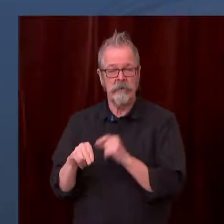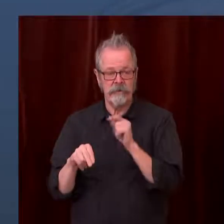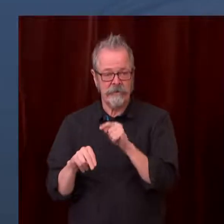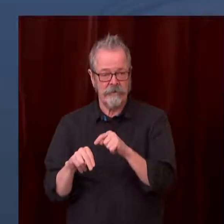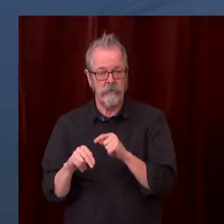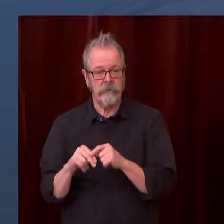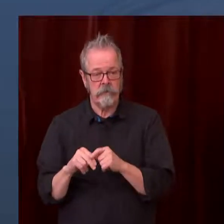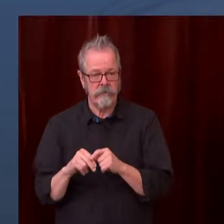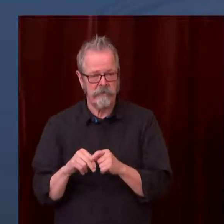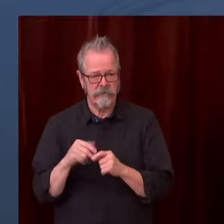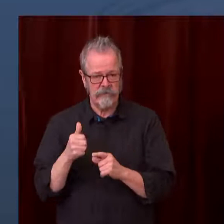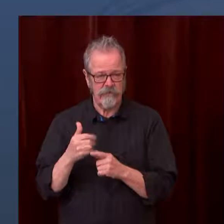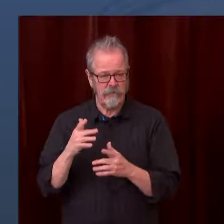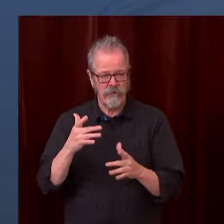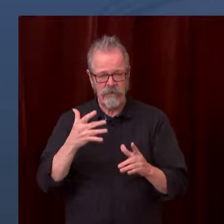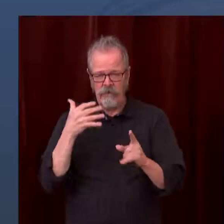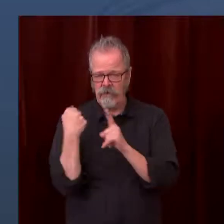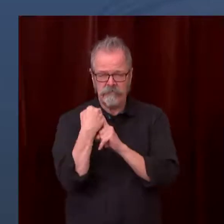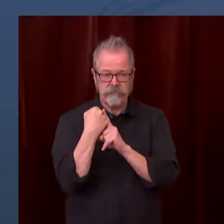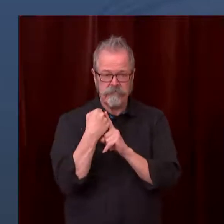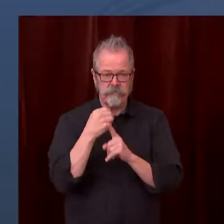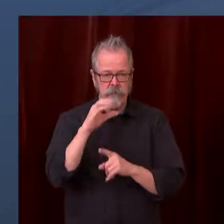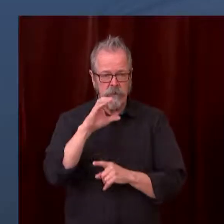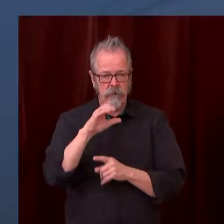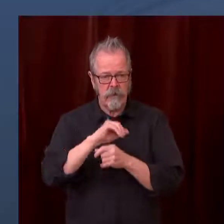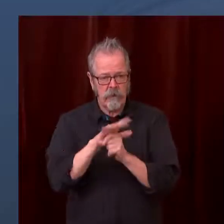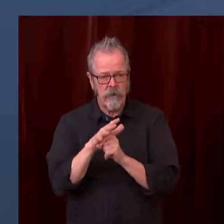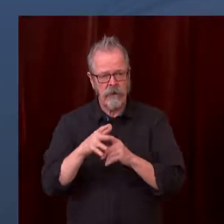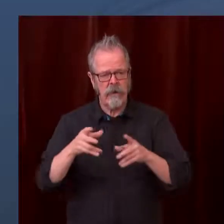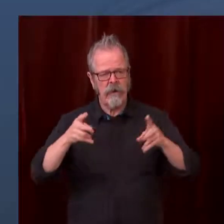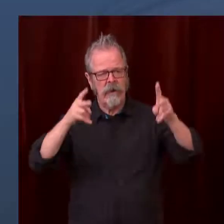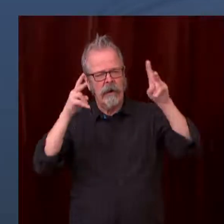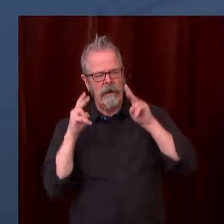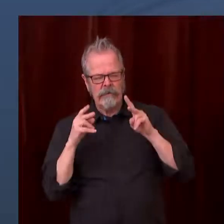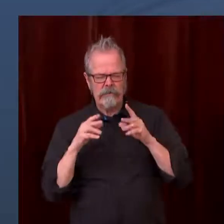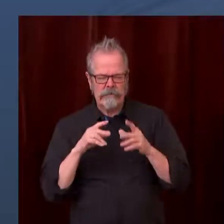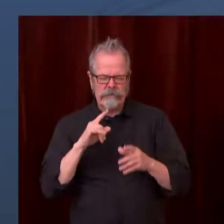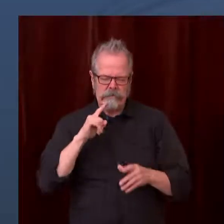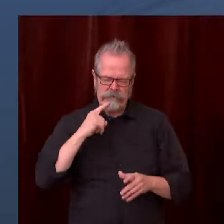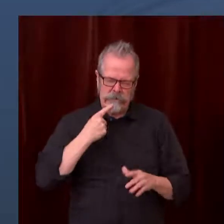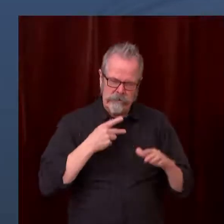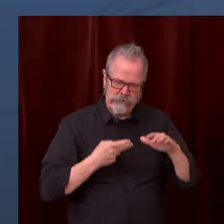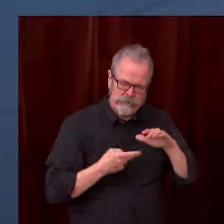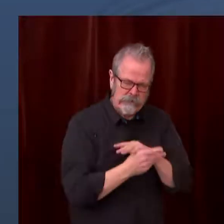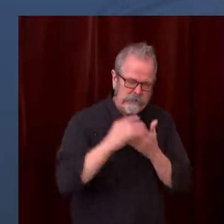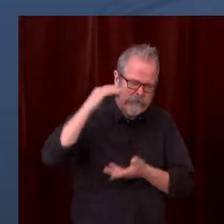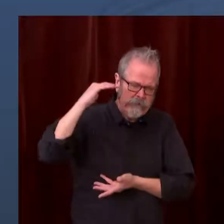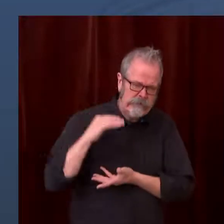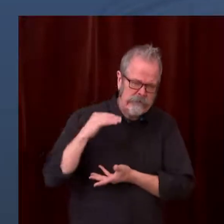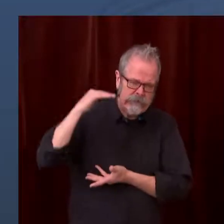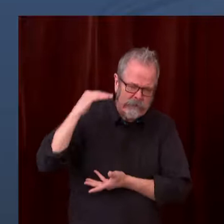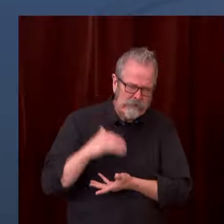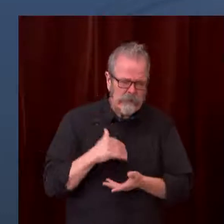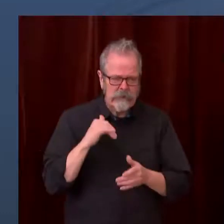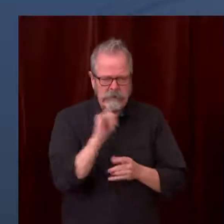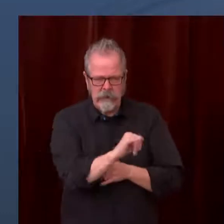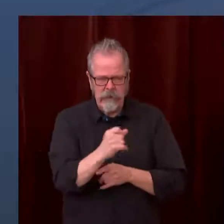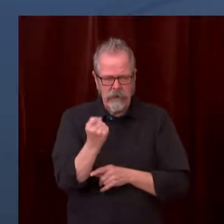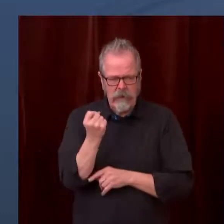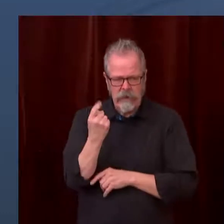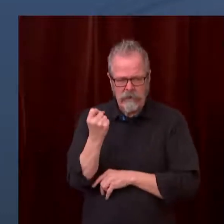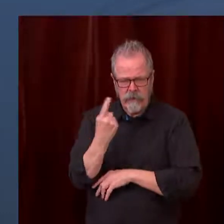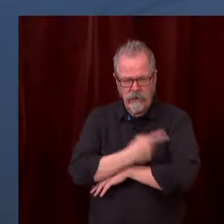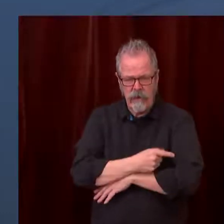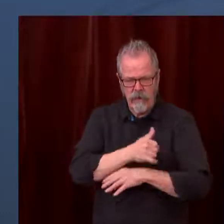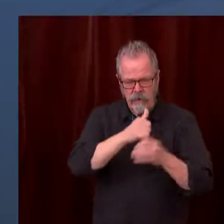was in a hospital for 11 days, but she pulled back. And now she is essentially coordinating